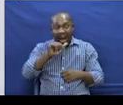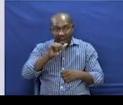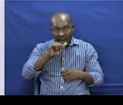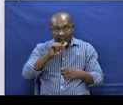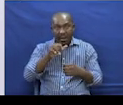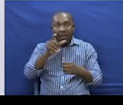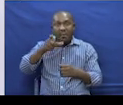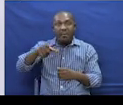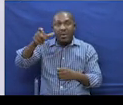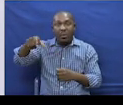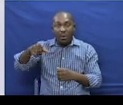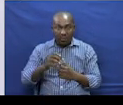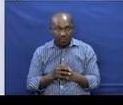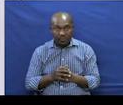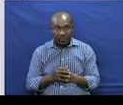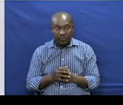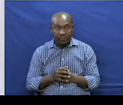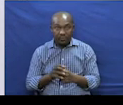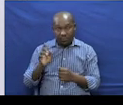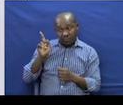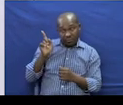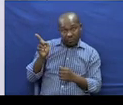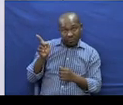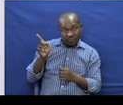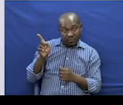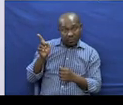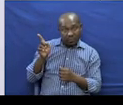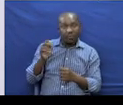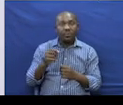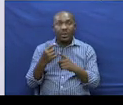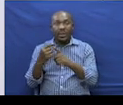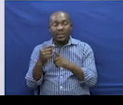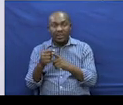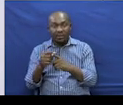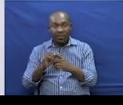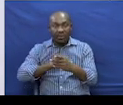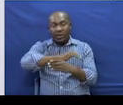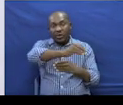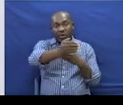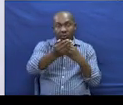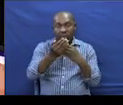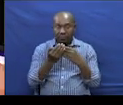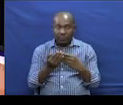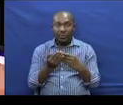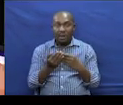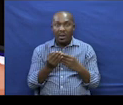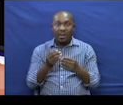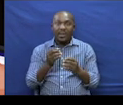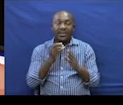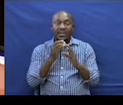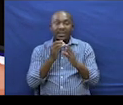The rule by people. In Greece, the term democracy was used to refer to a situation whereby